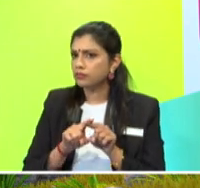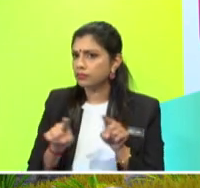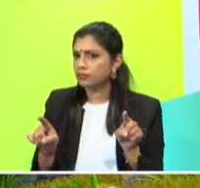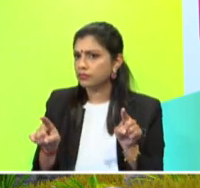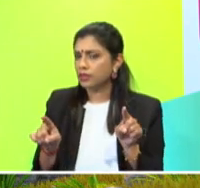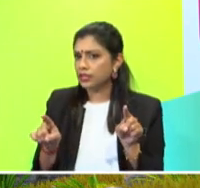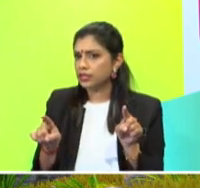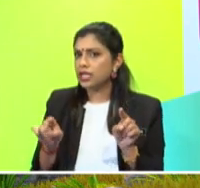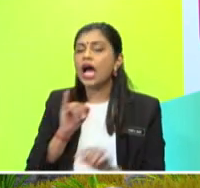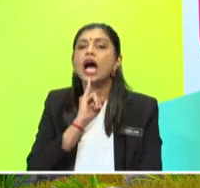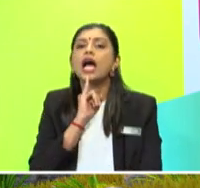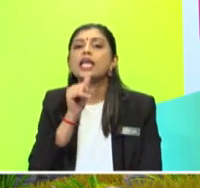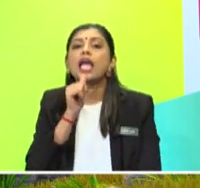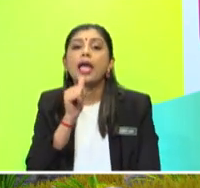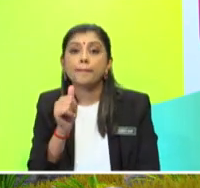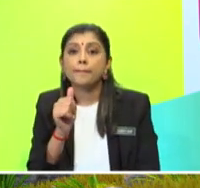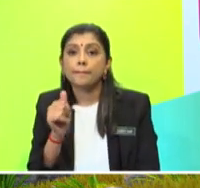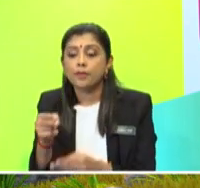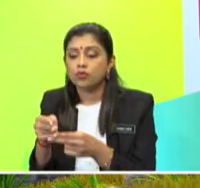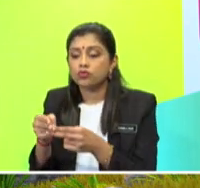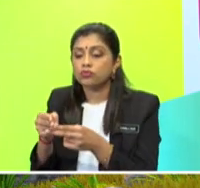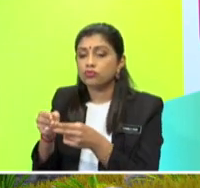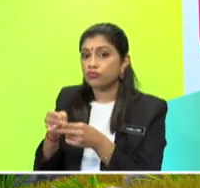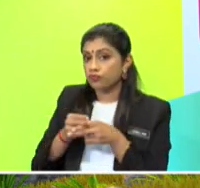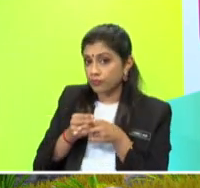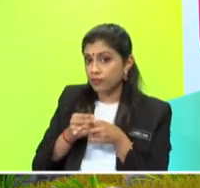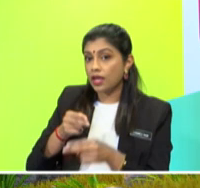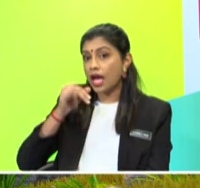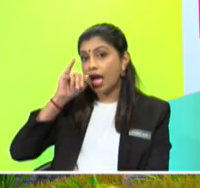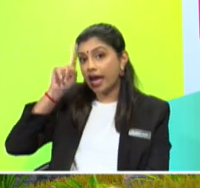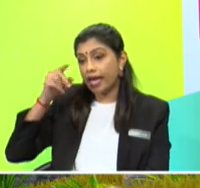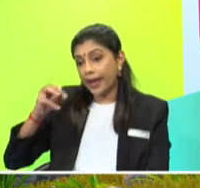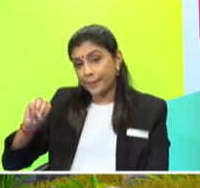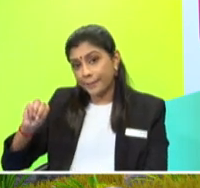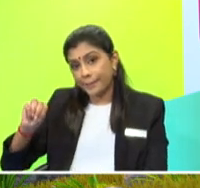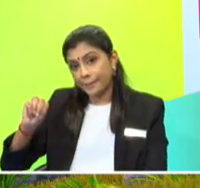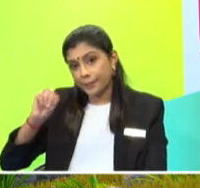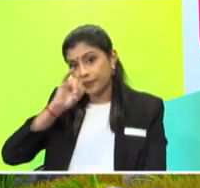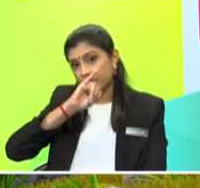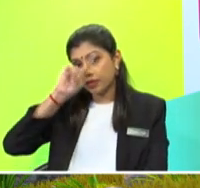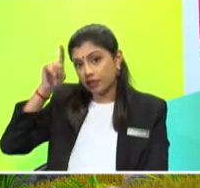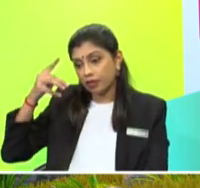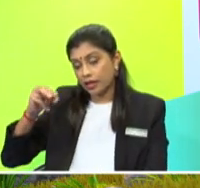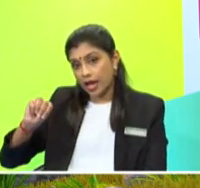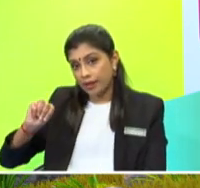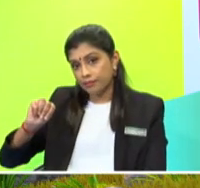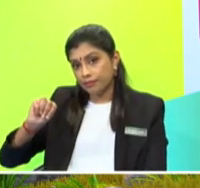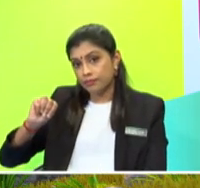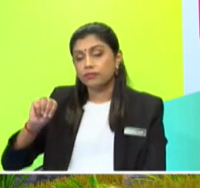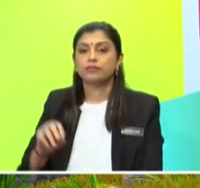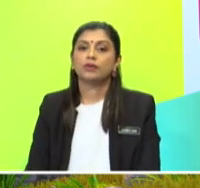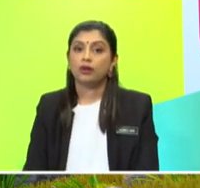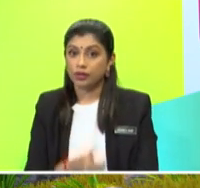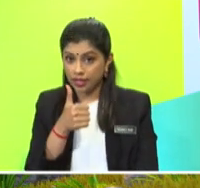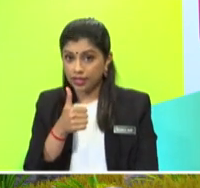I'm overjoyed, Sean, because she did not do contractions for I am. So I would encourage you to just write I'm